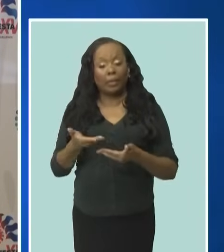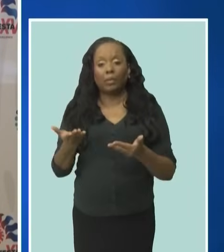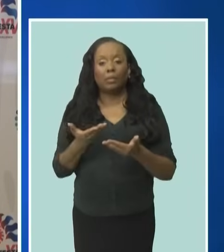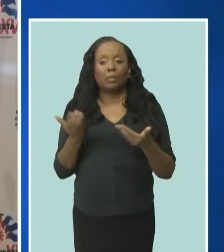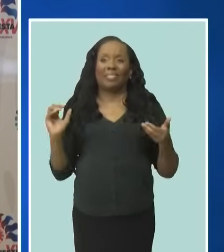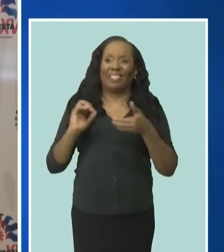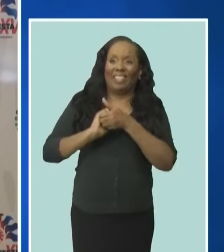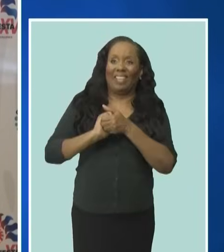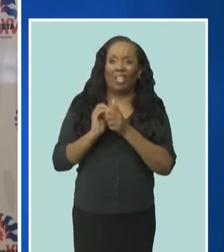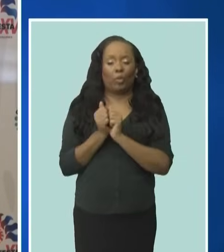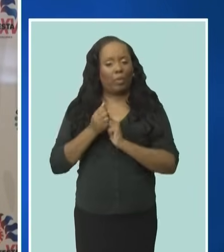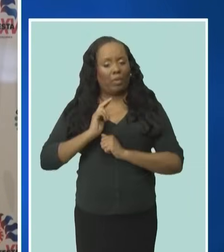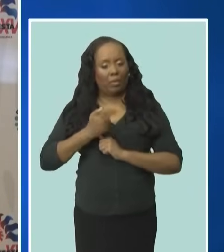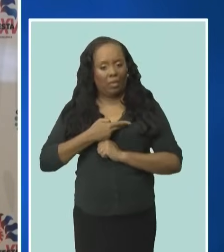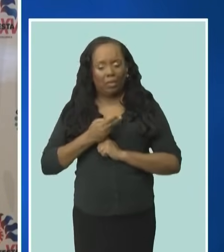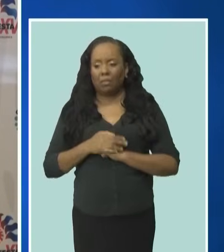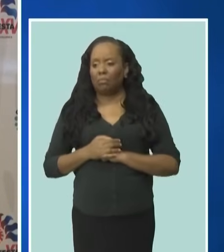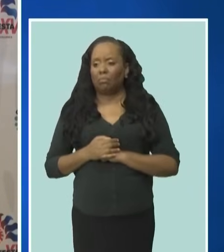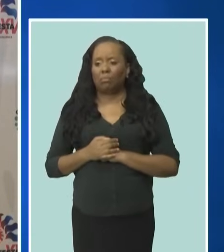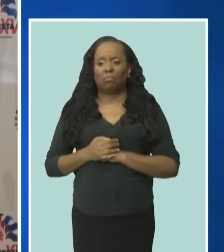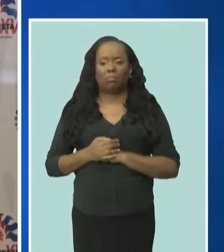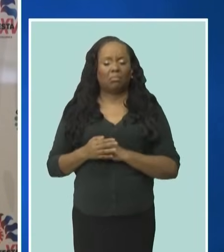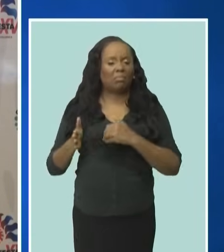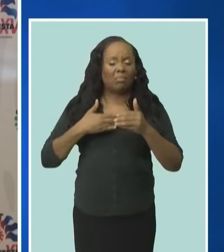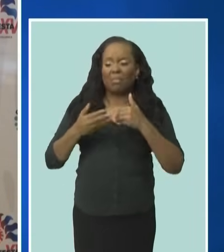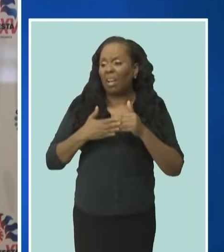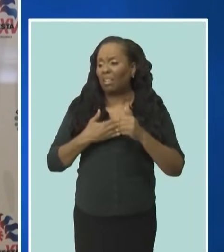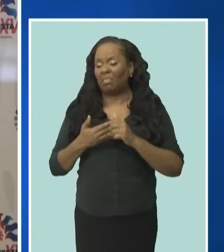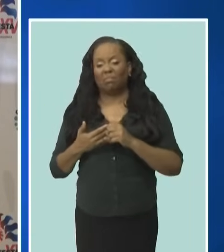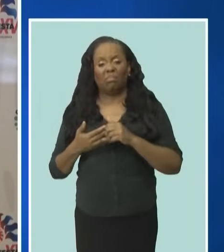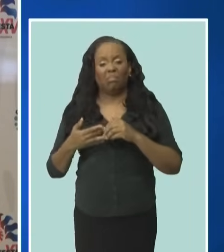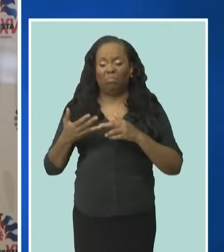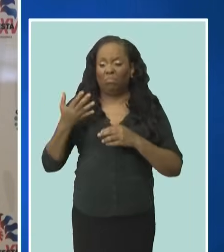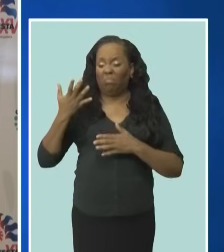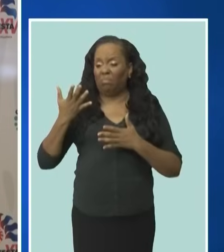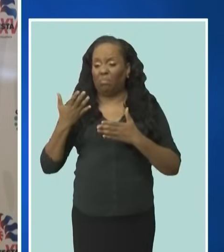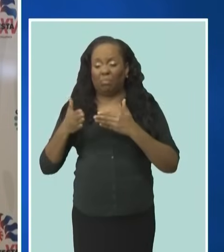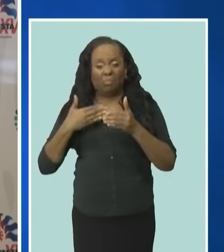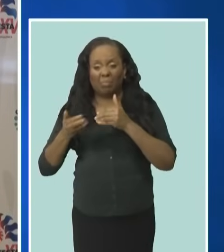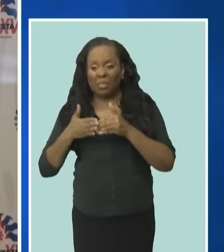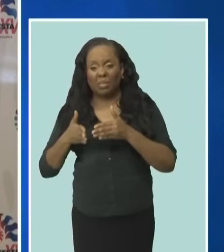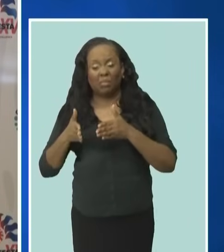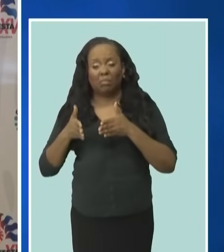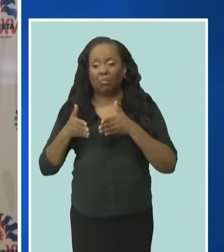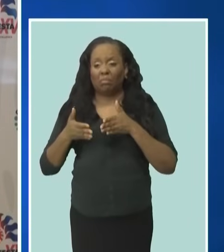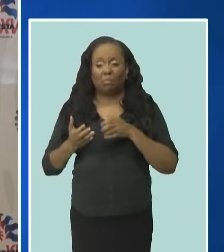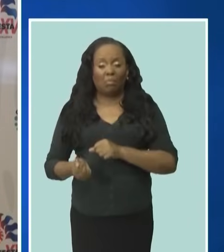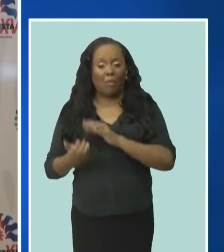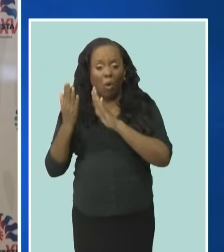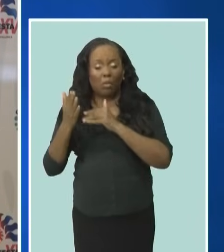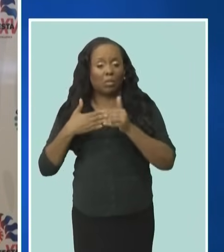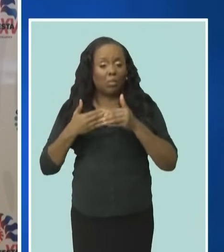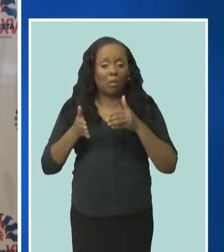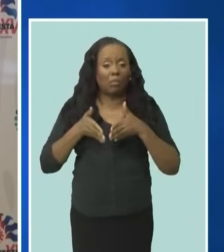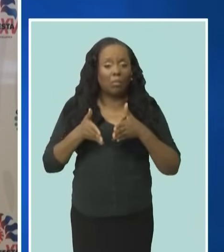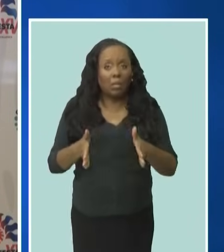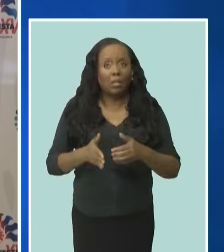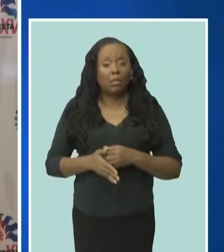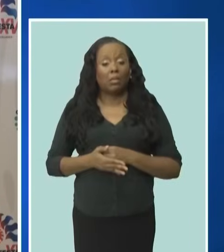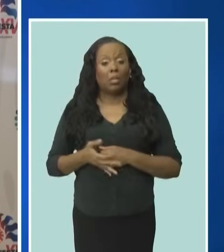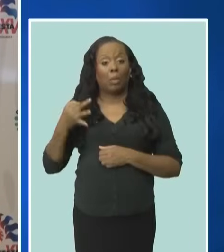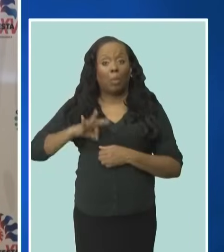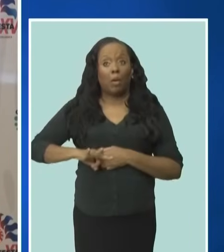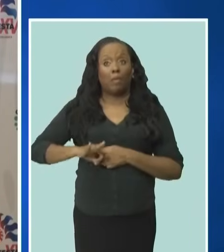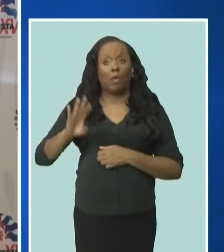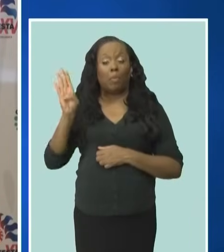way possible, every way meaningful, and every way beneficial, not only to Barbados, but to the